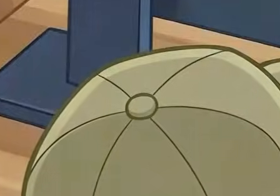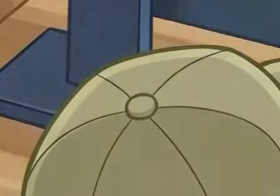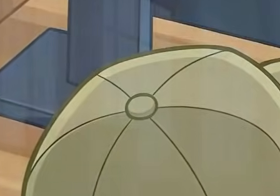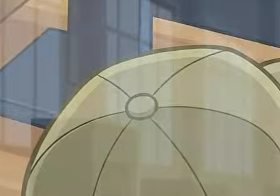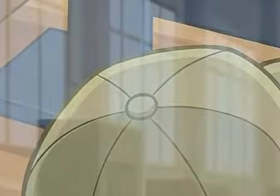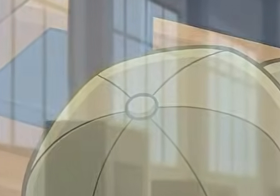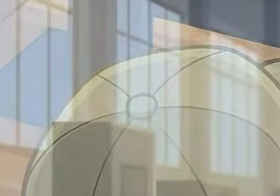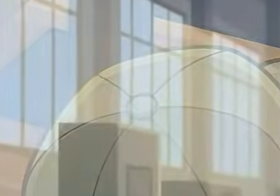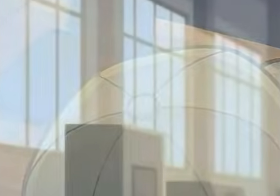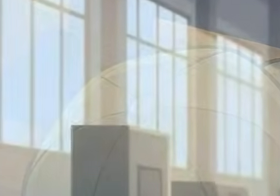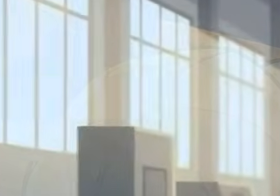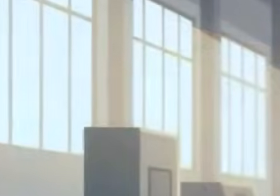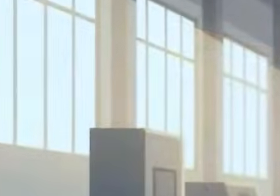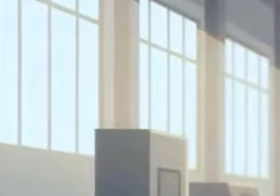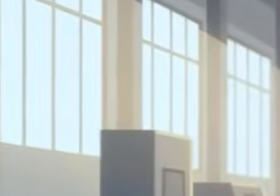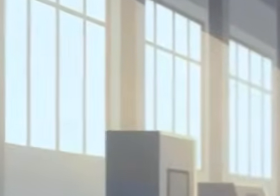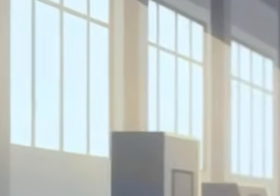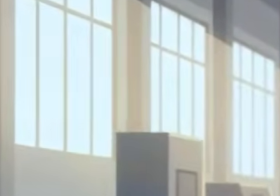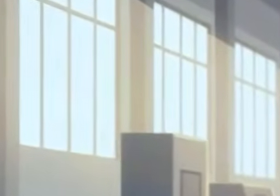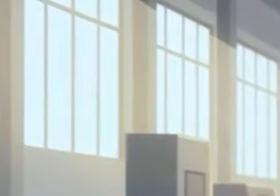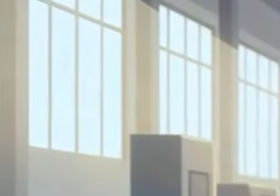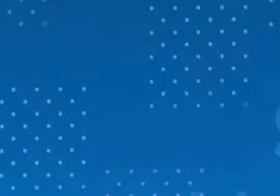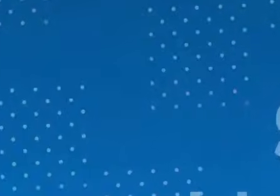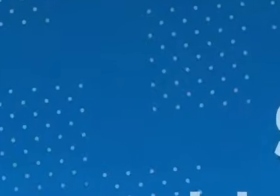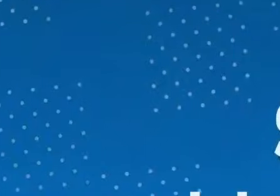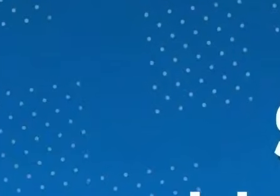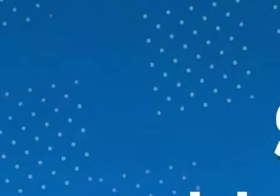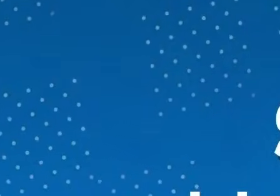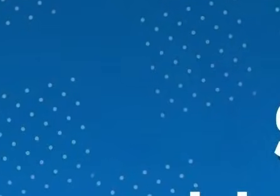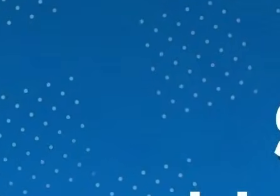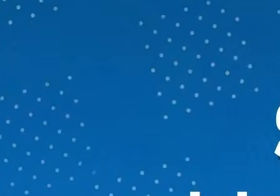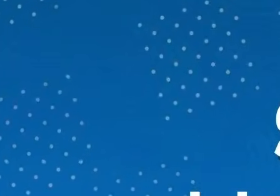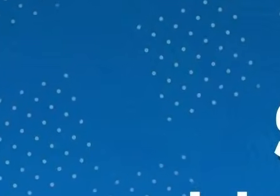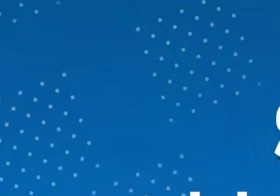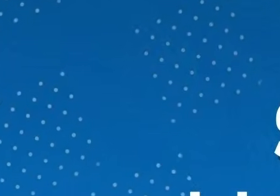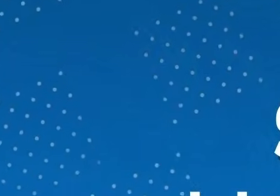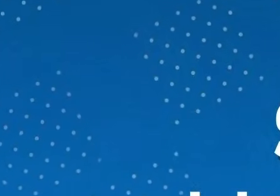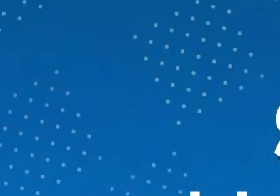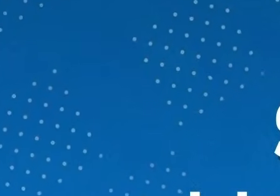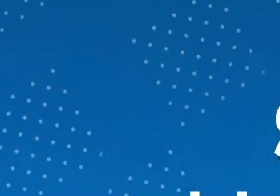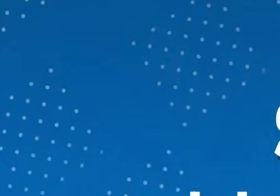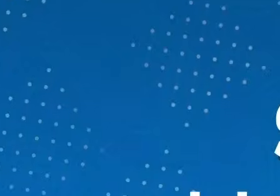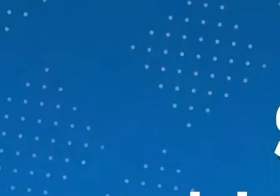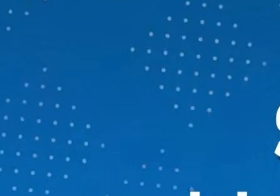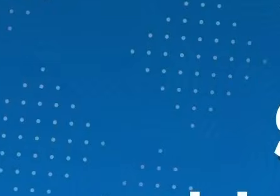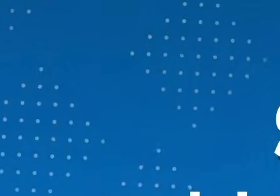Say hello to a prosperous future. Visit